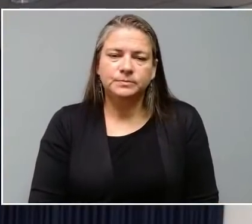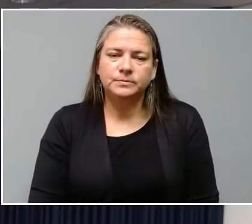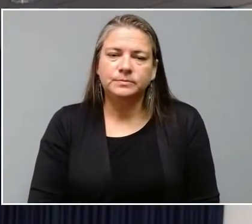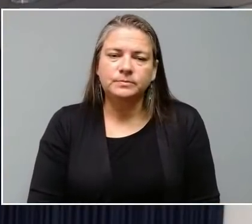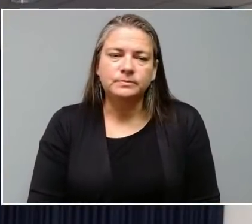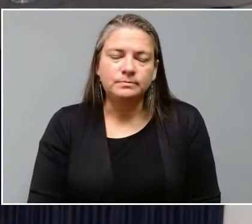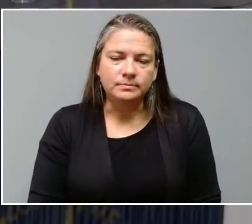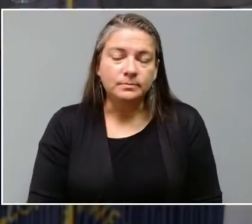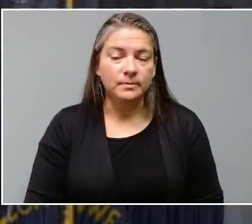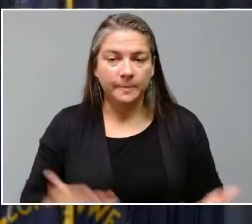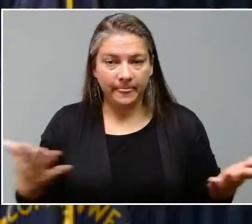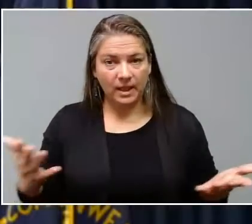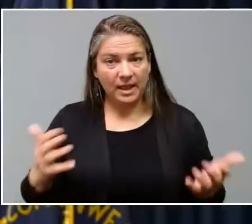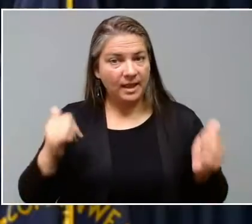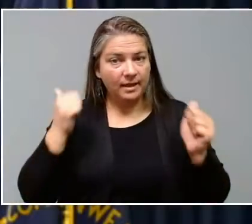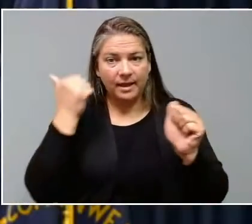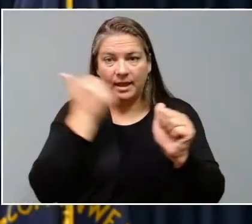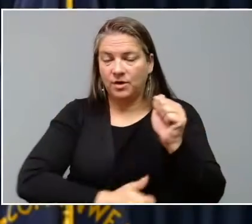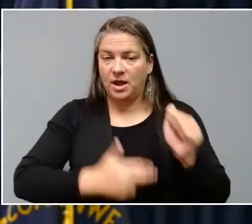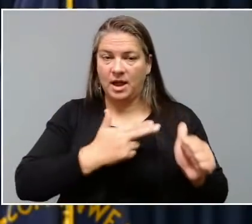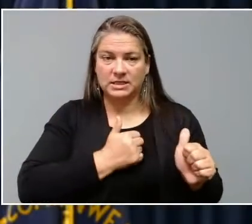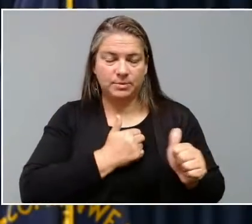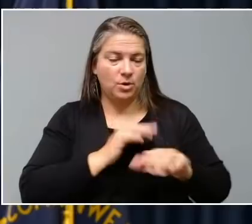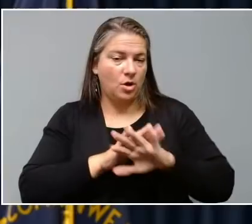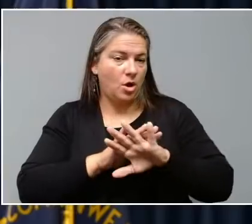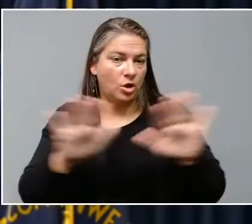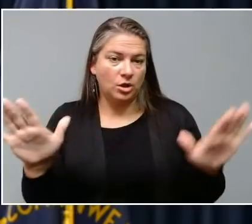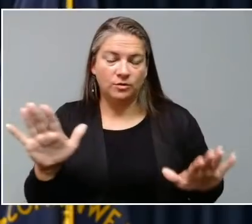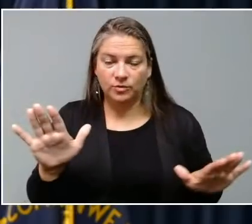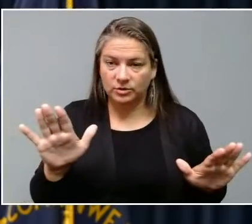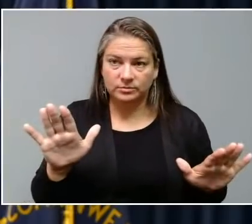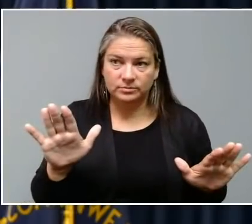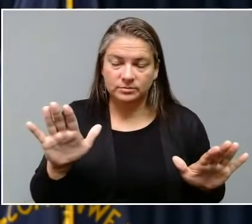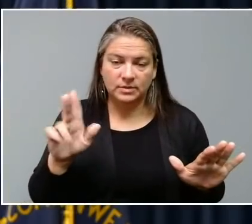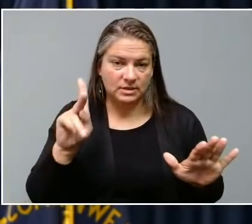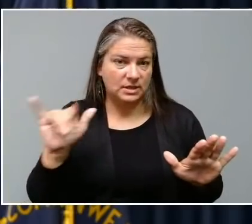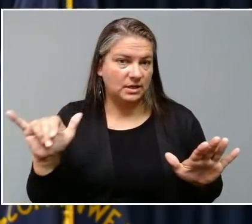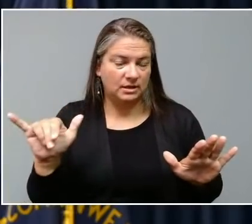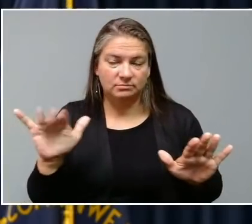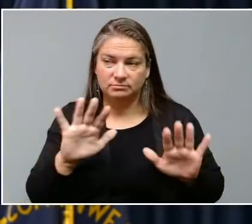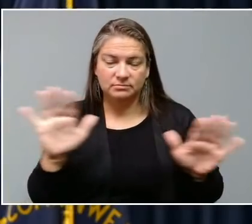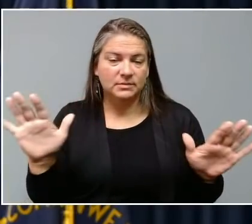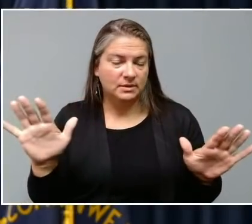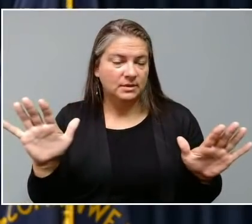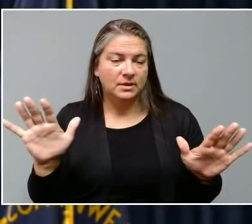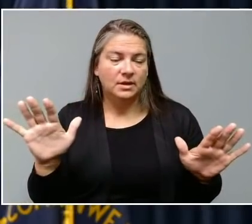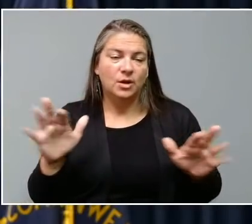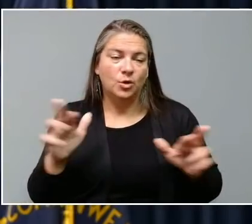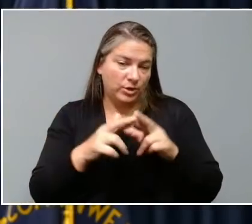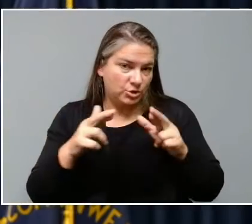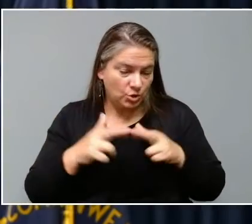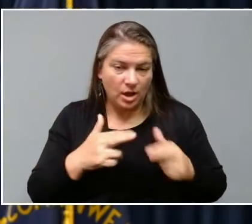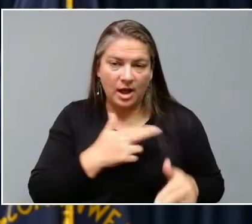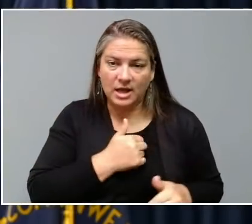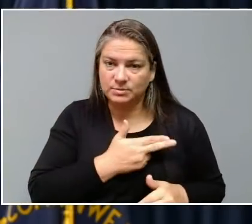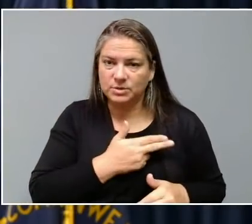So every hospital across the Commonwealth, especially our regional hospitals, really push to the brink, needing the